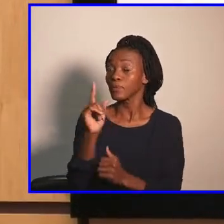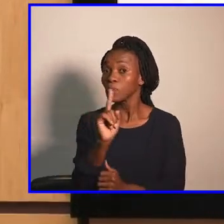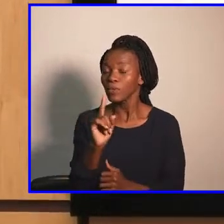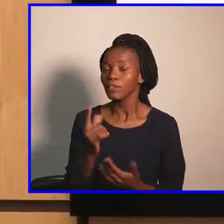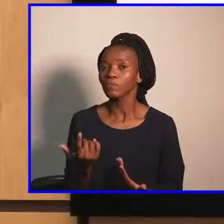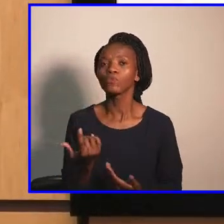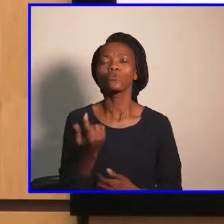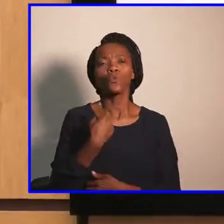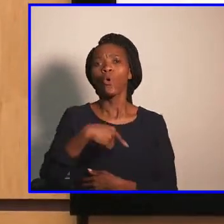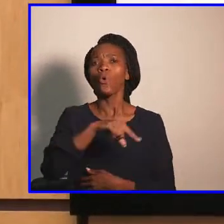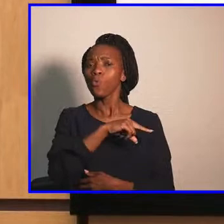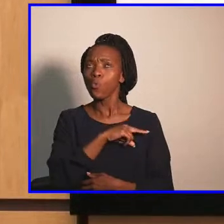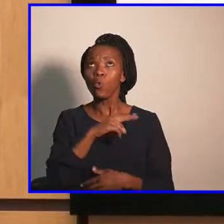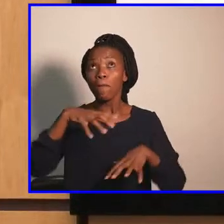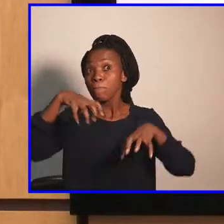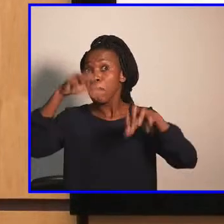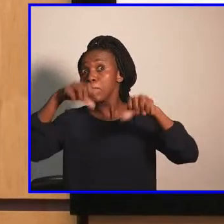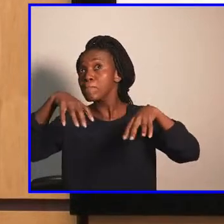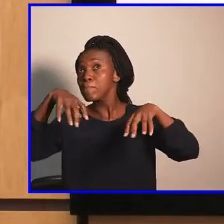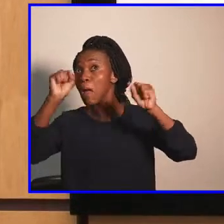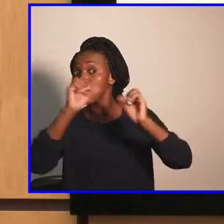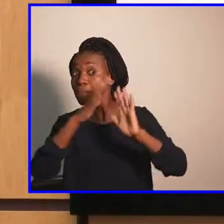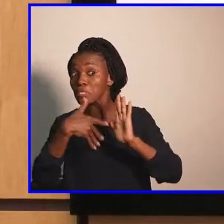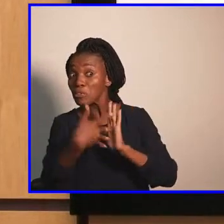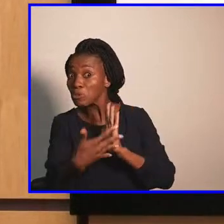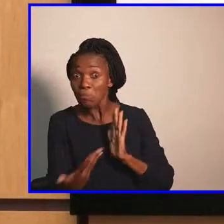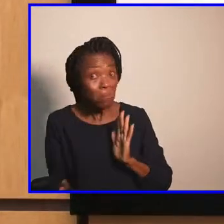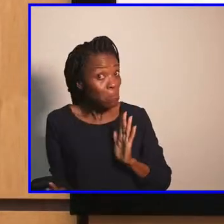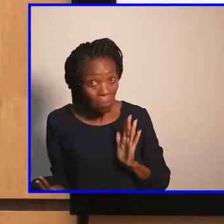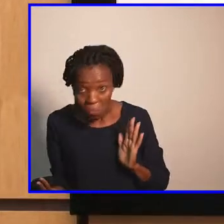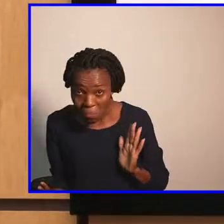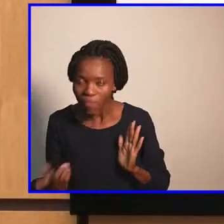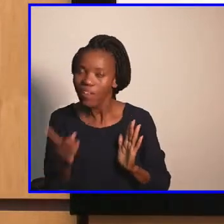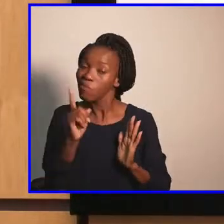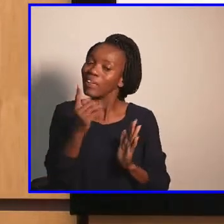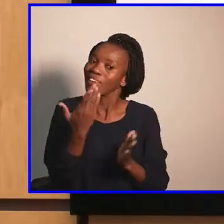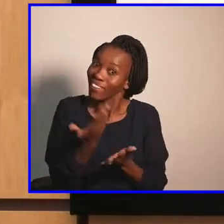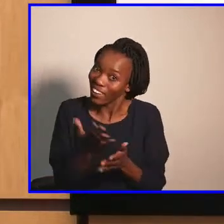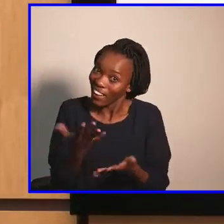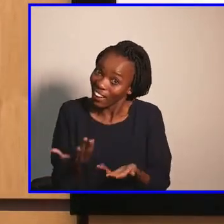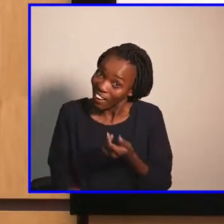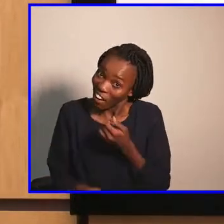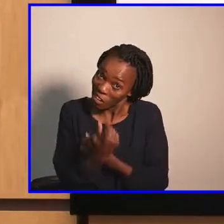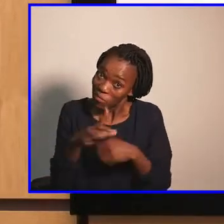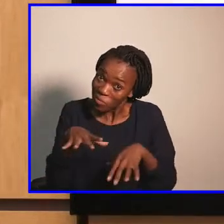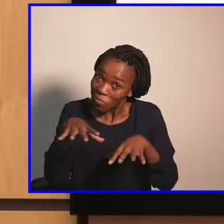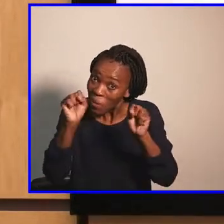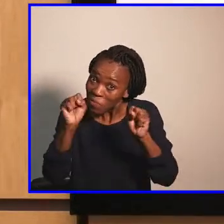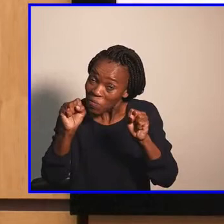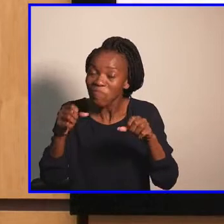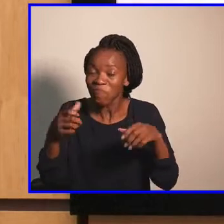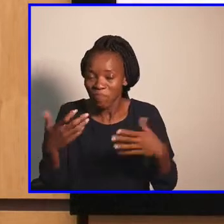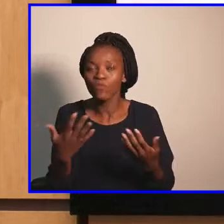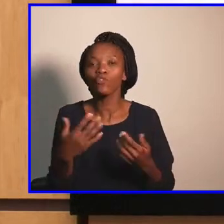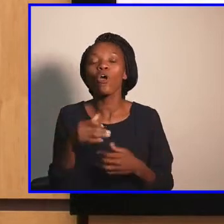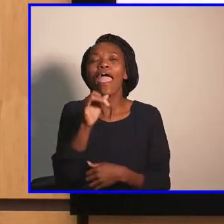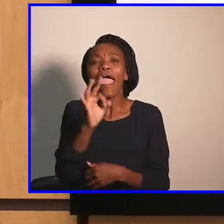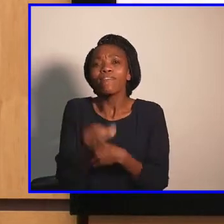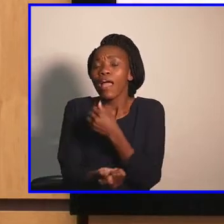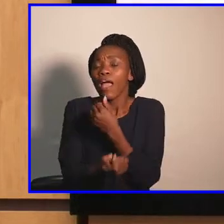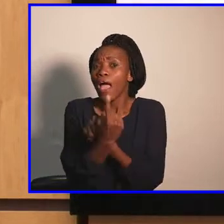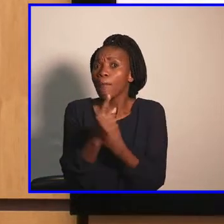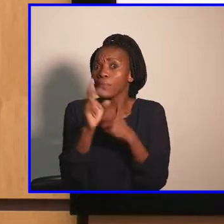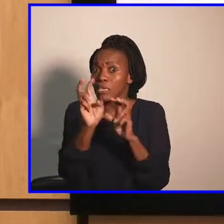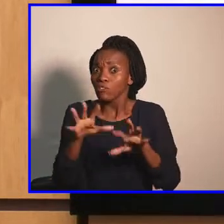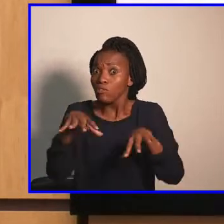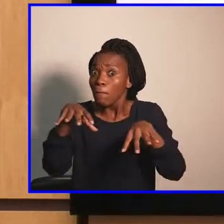not scheduled to have load shedding, although it can happen, we know. If it does, please sit. We are